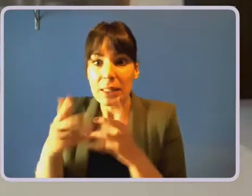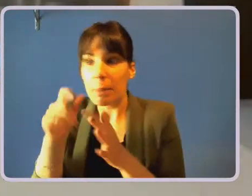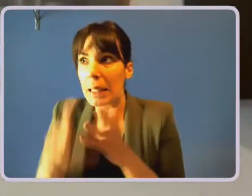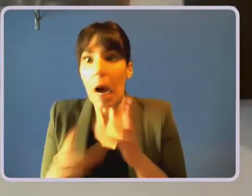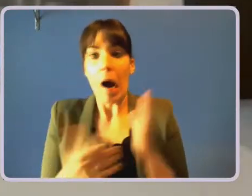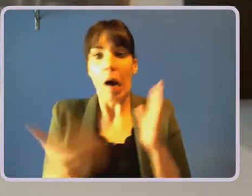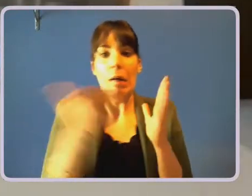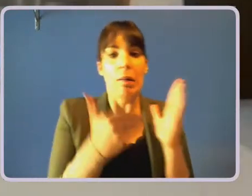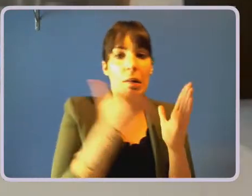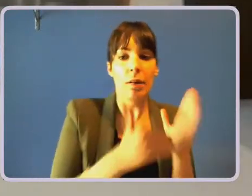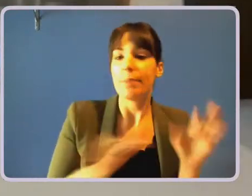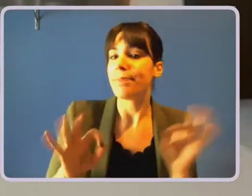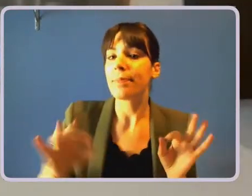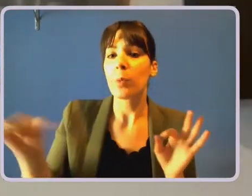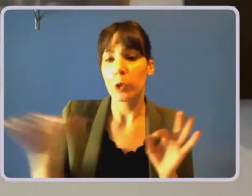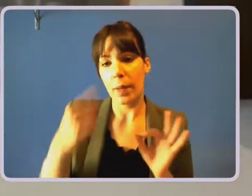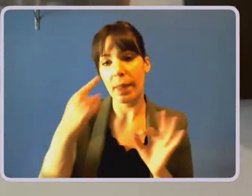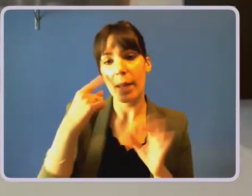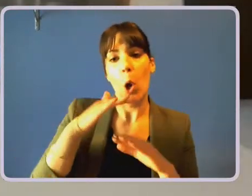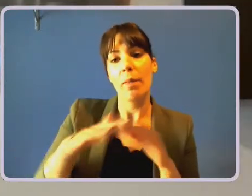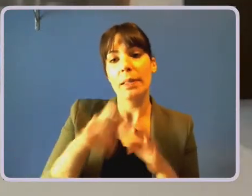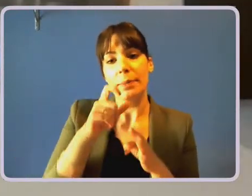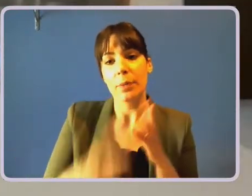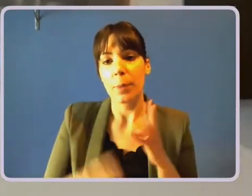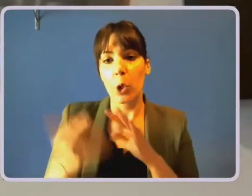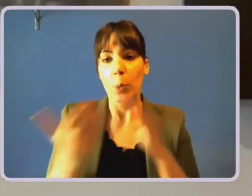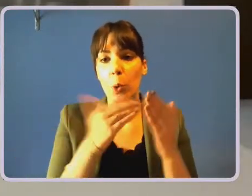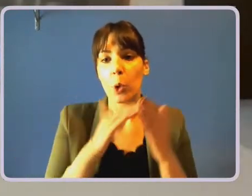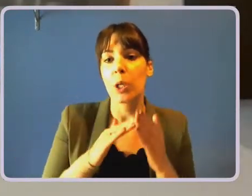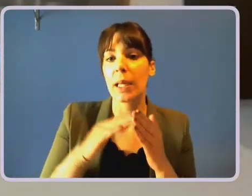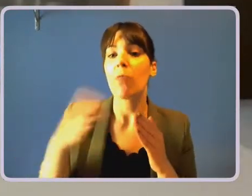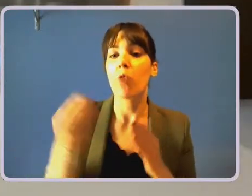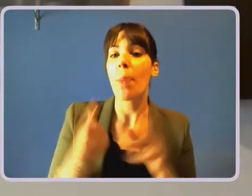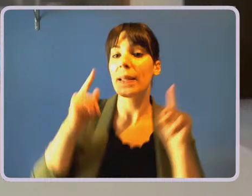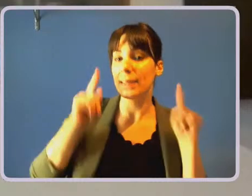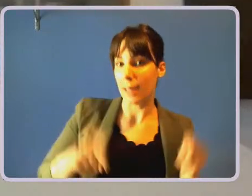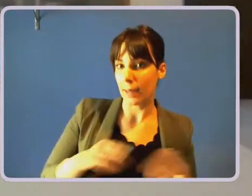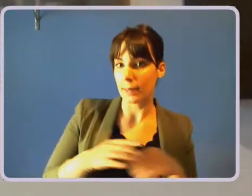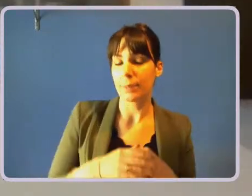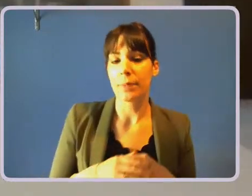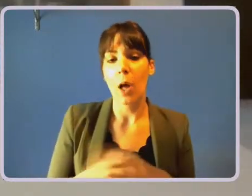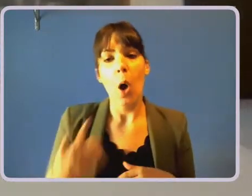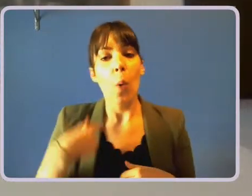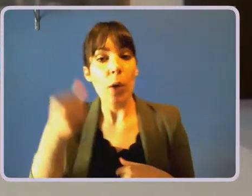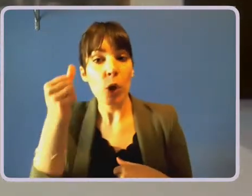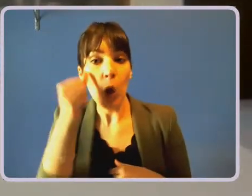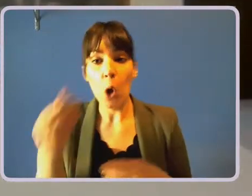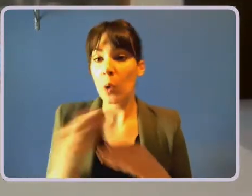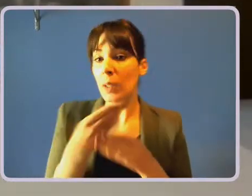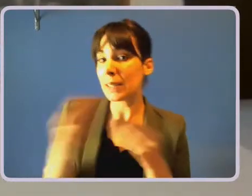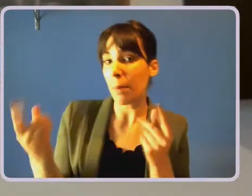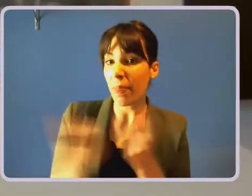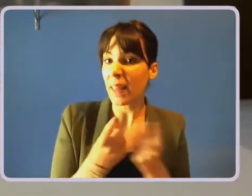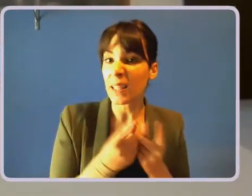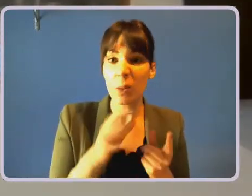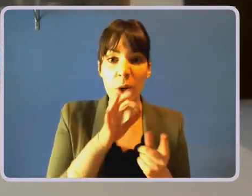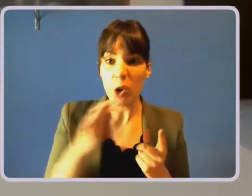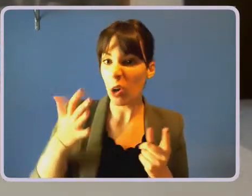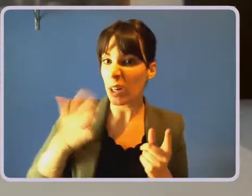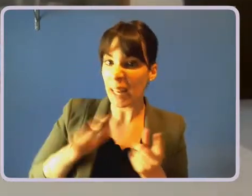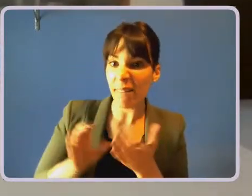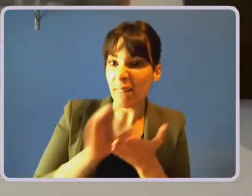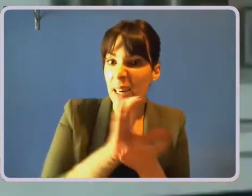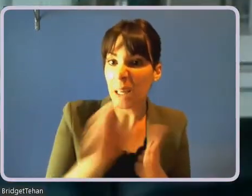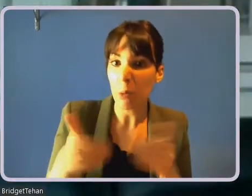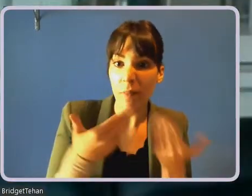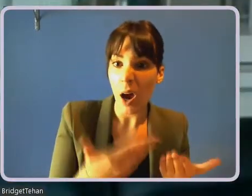all different areas, but there are things that don't need funding. It just needs community conversation.